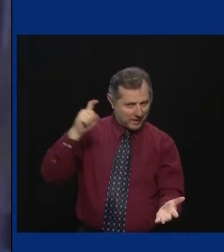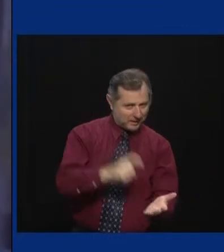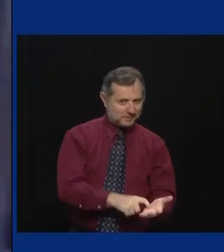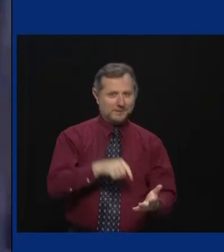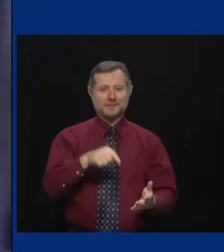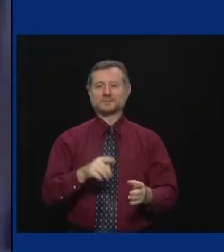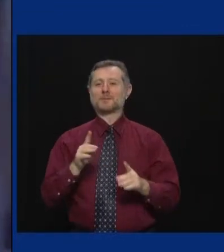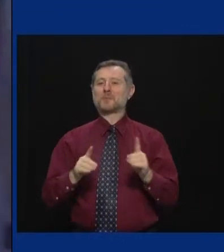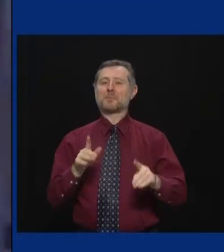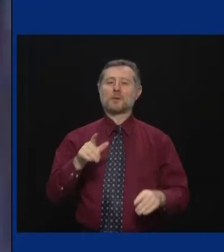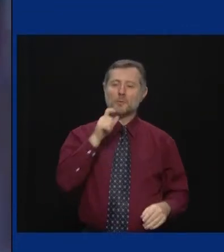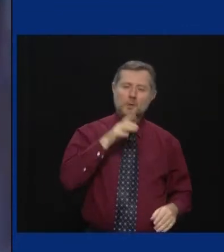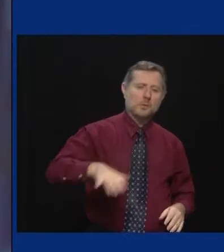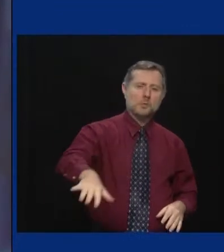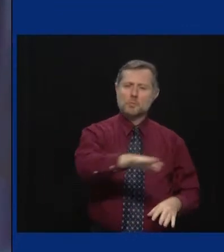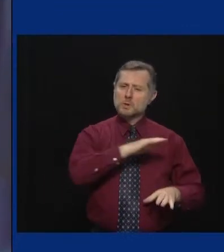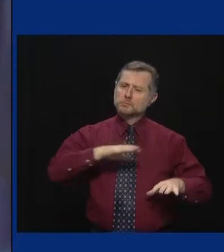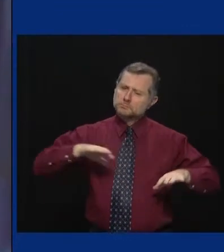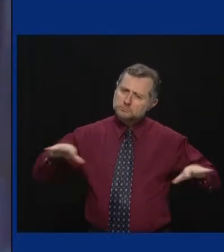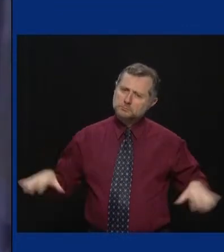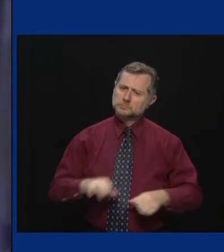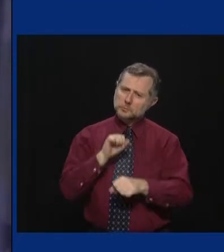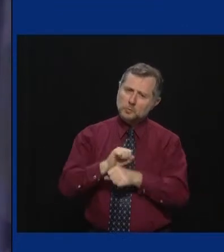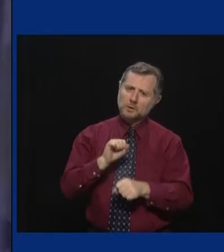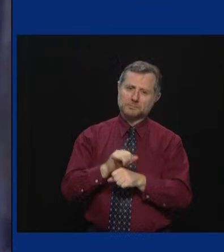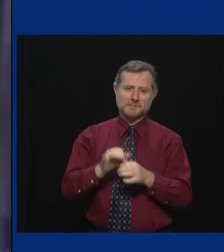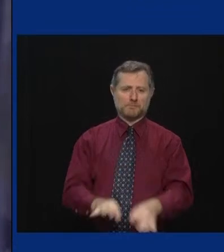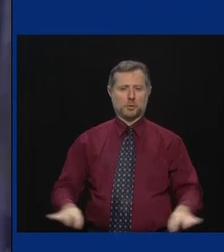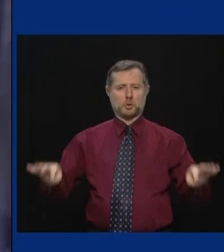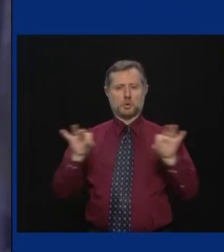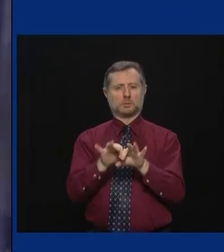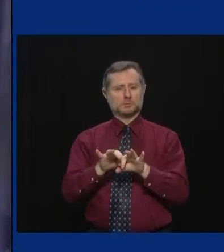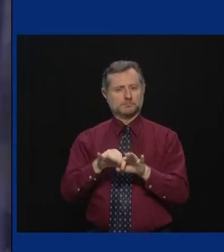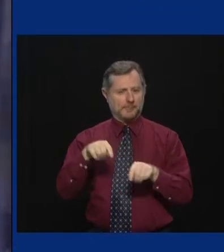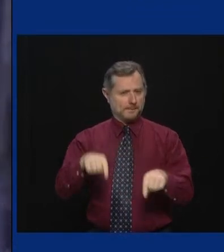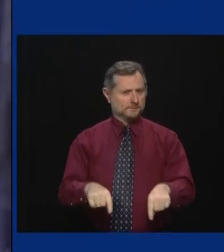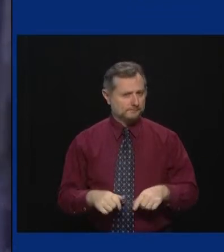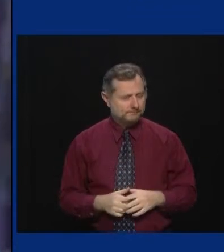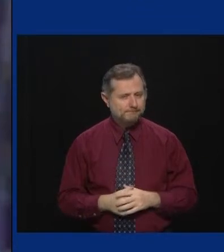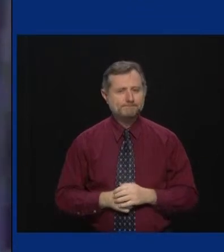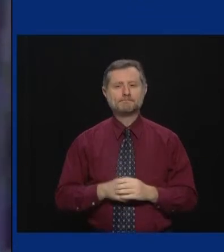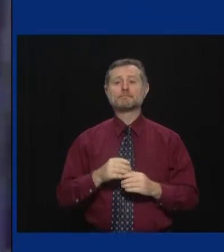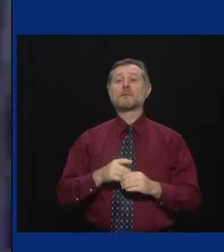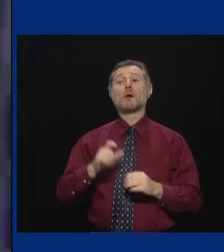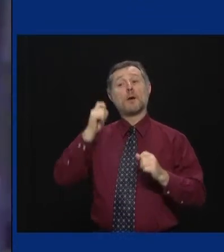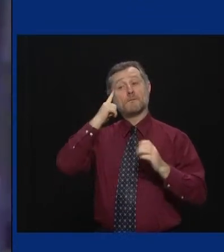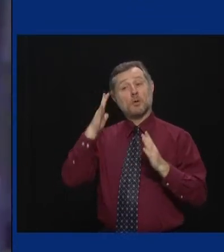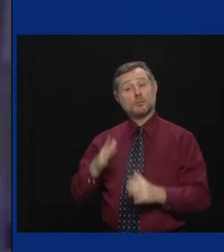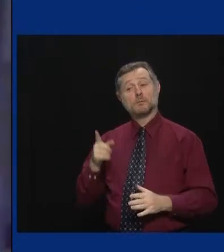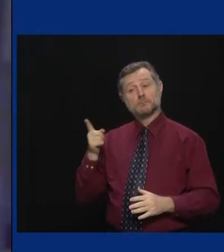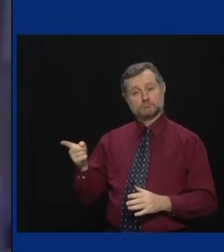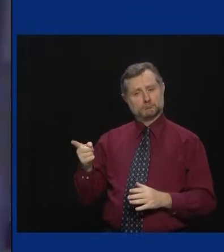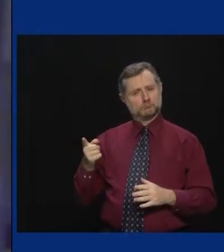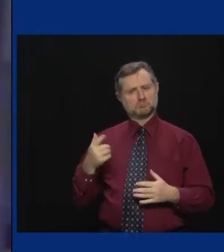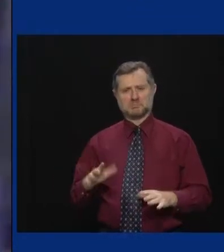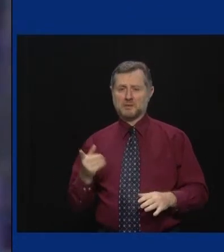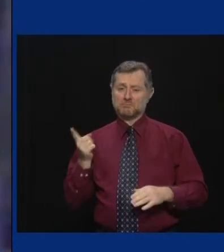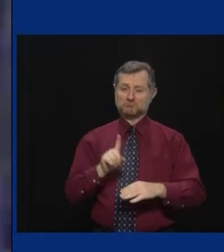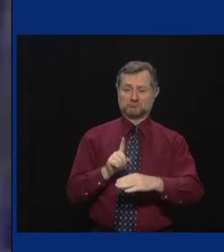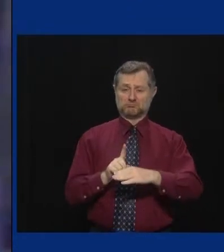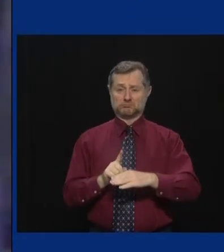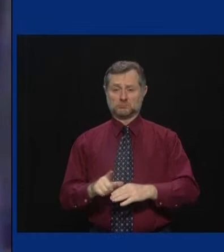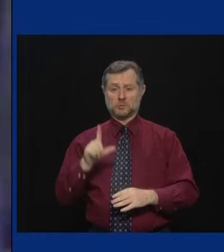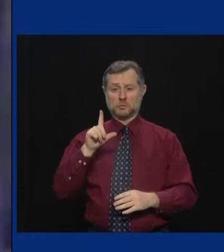who have completed this vital work. Governor, when you came here in 2017 to celebrate